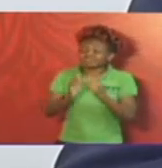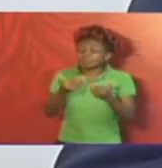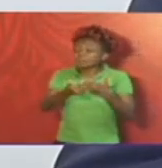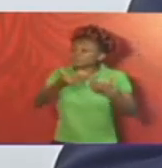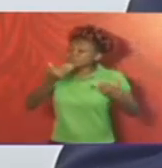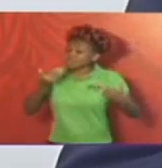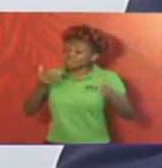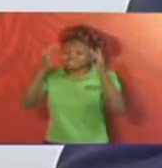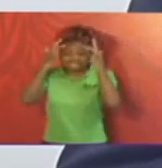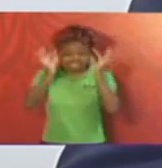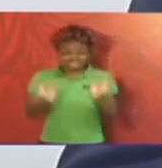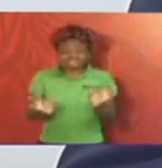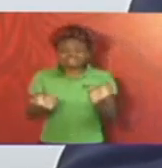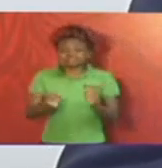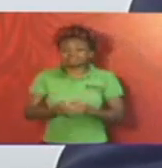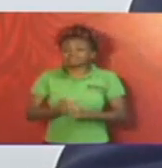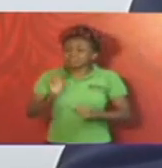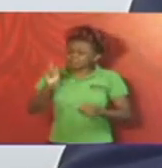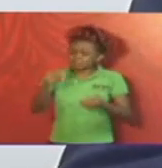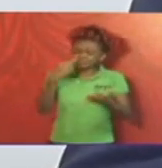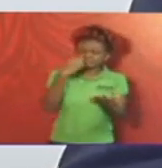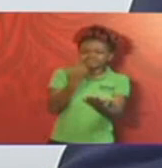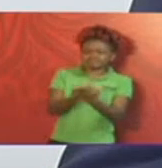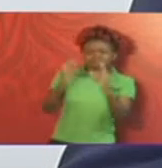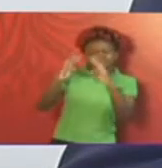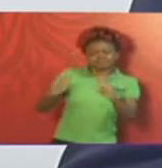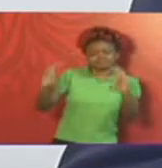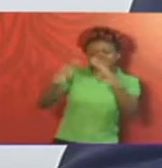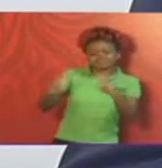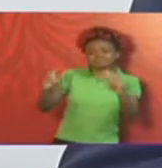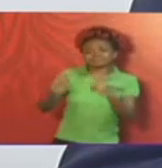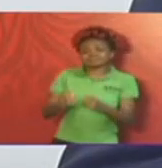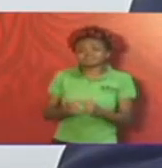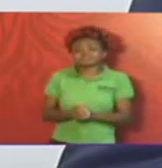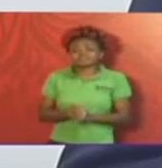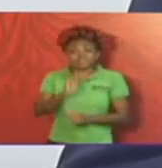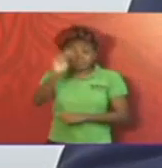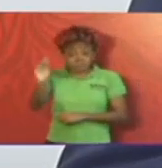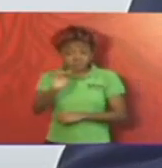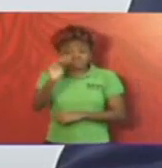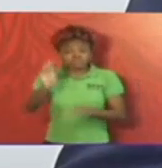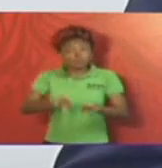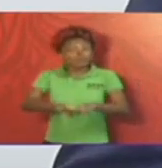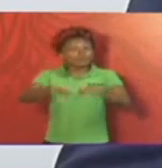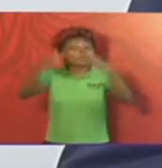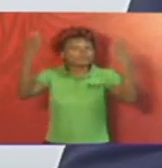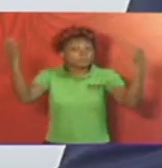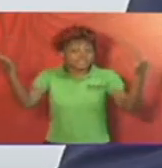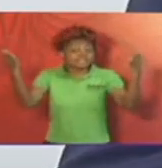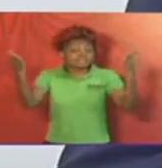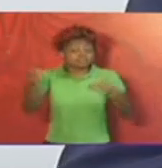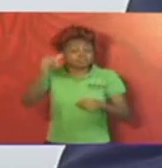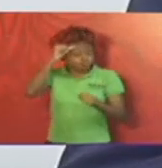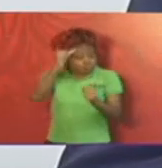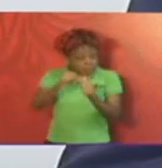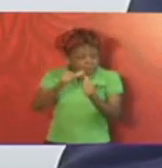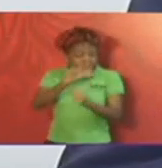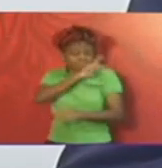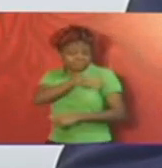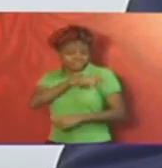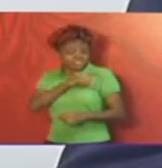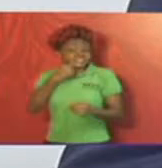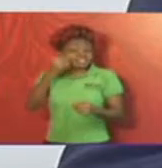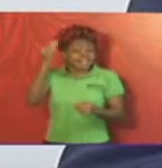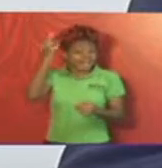to open. On Monday, massive opening. Risks with domestics coming into